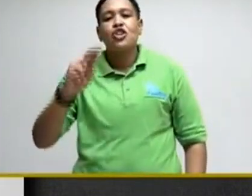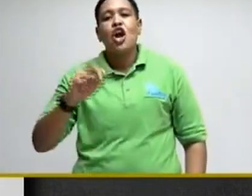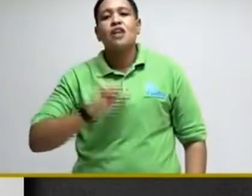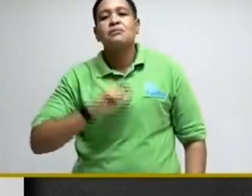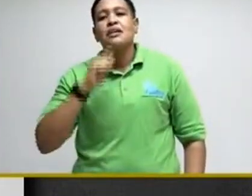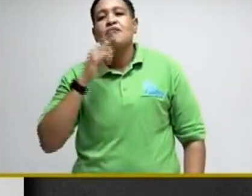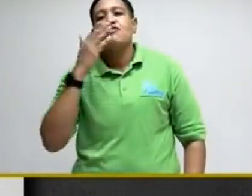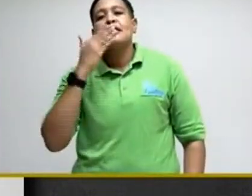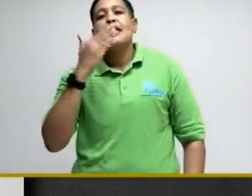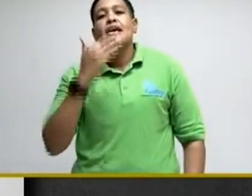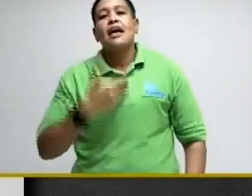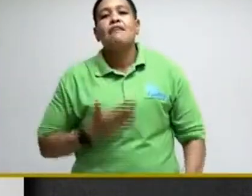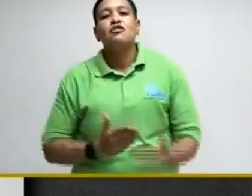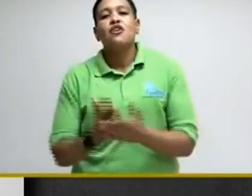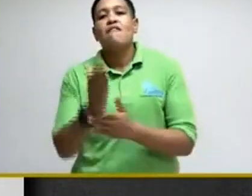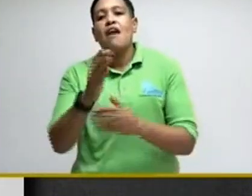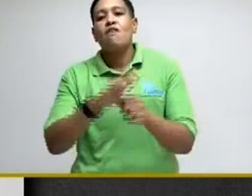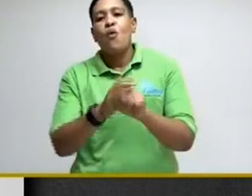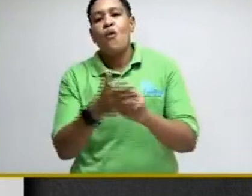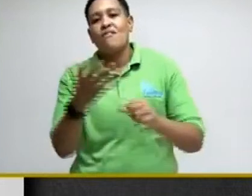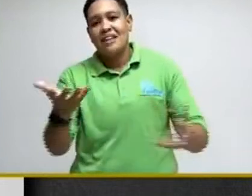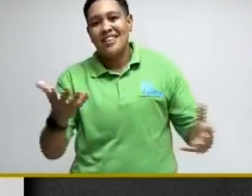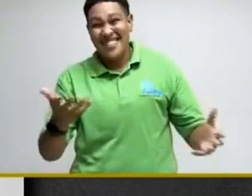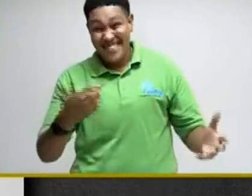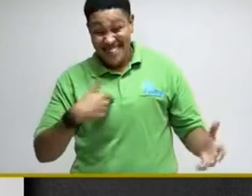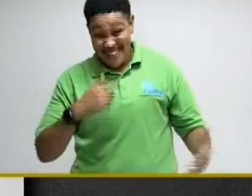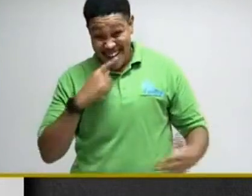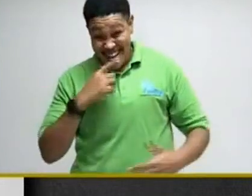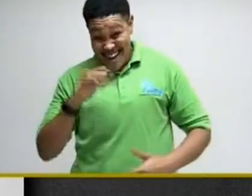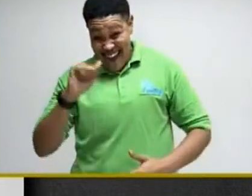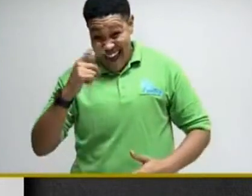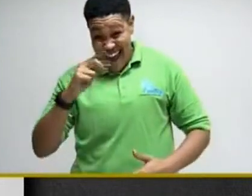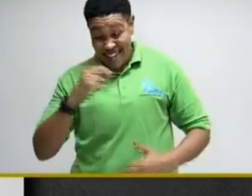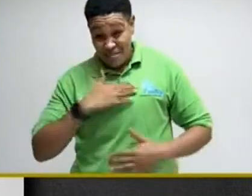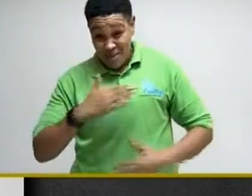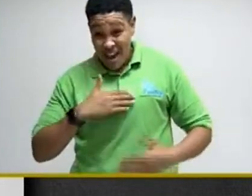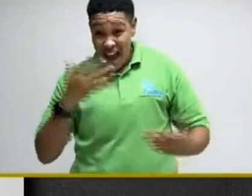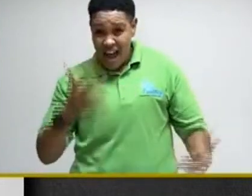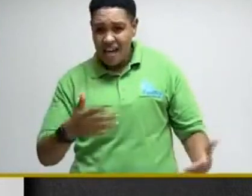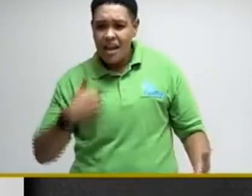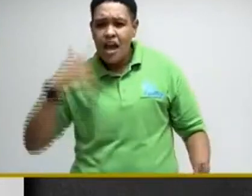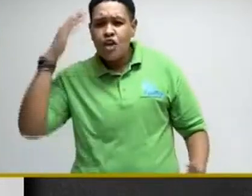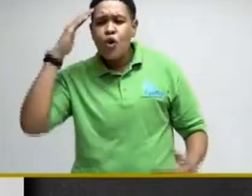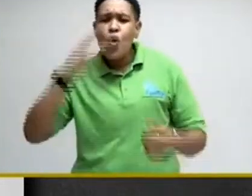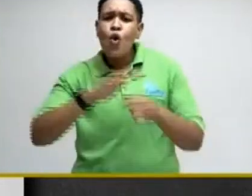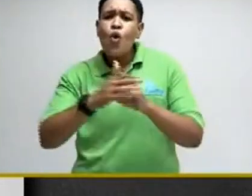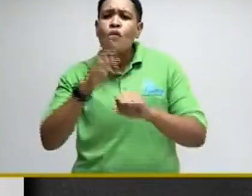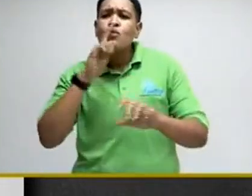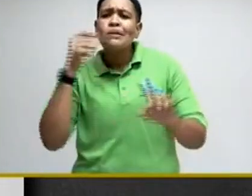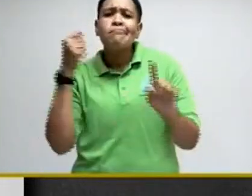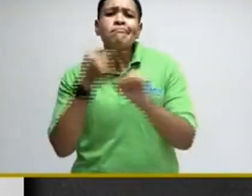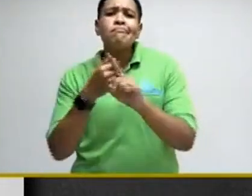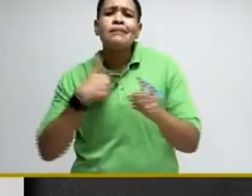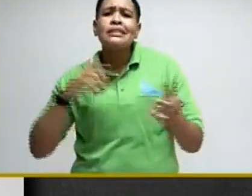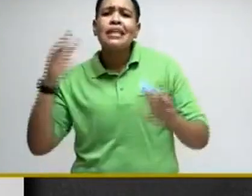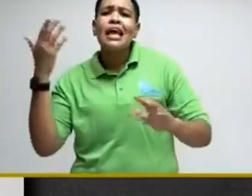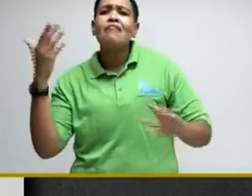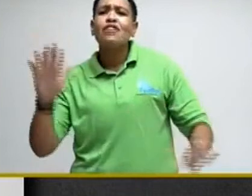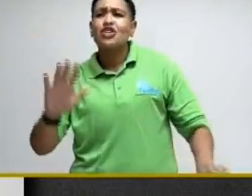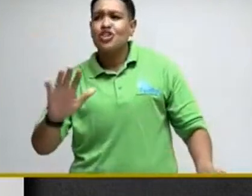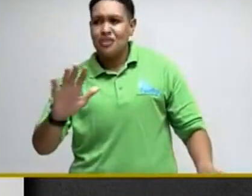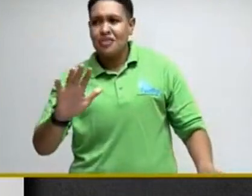so thankful that I survived COVID-19. As an asthmatic person who lives alone, I know that COVID could have claimed my life.